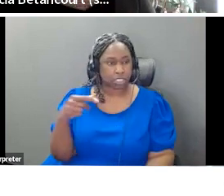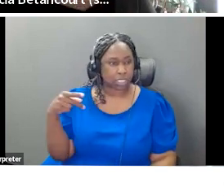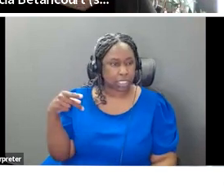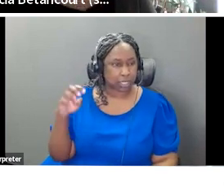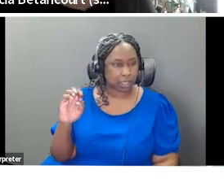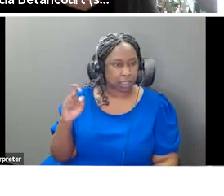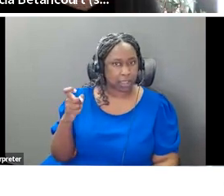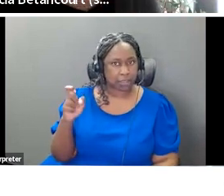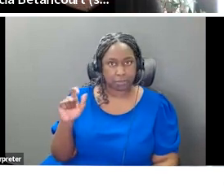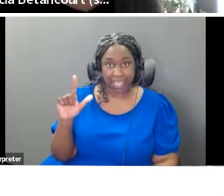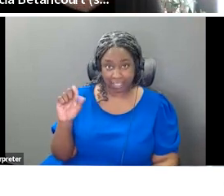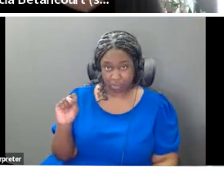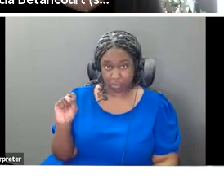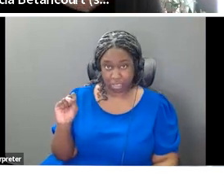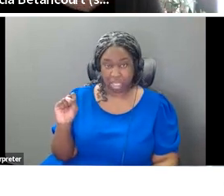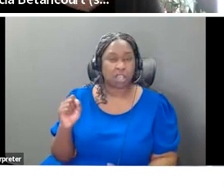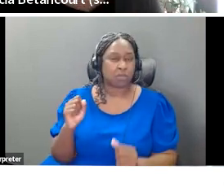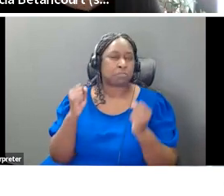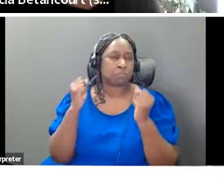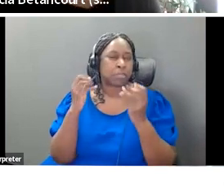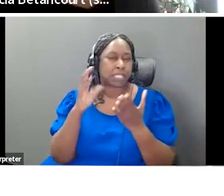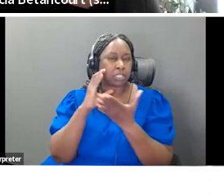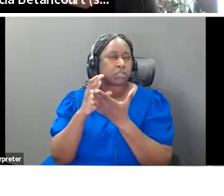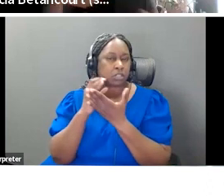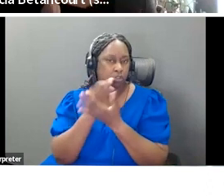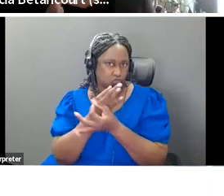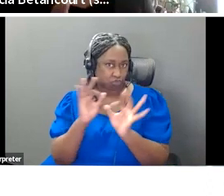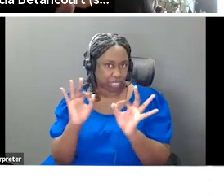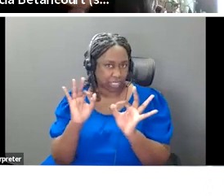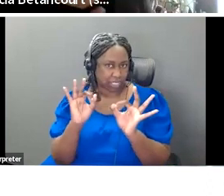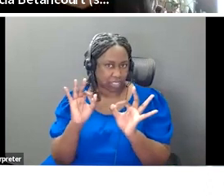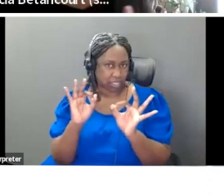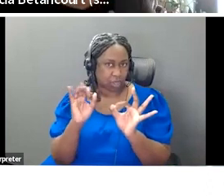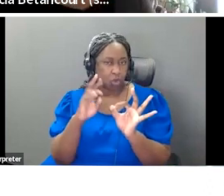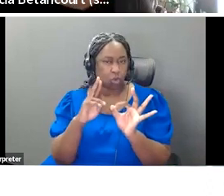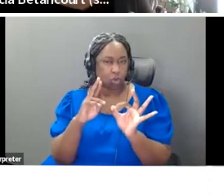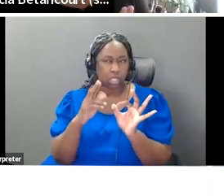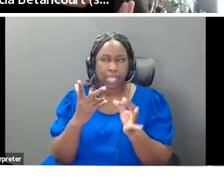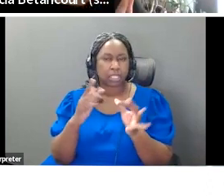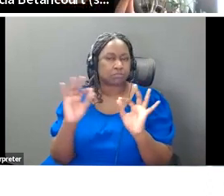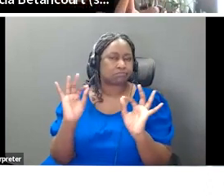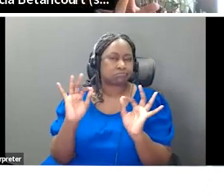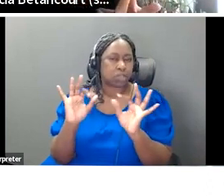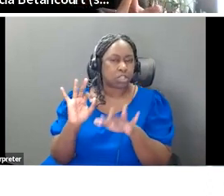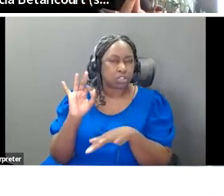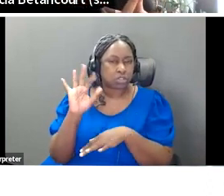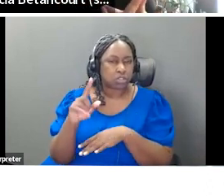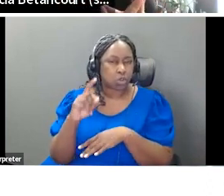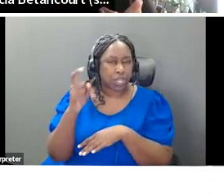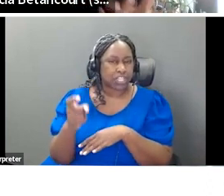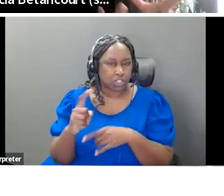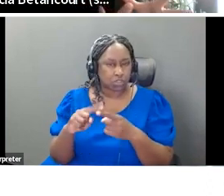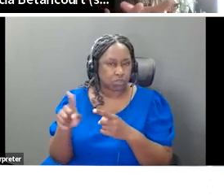top left, which many of which are free, or you can get photos for a small donation to the photographer,